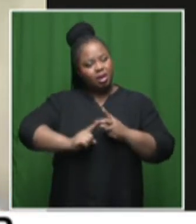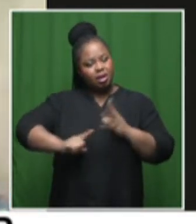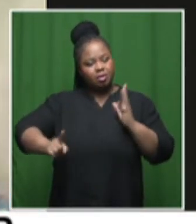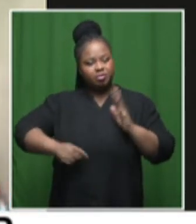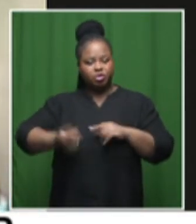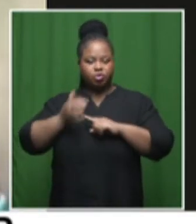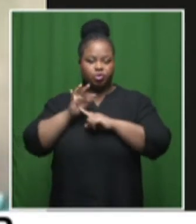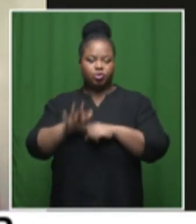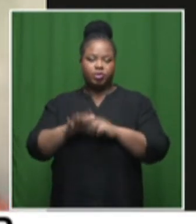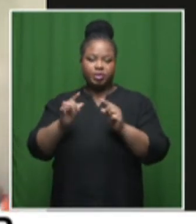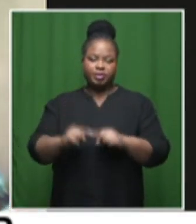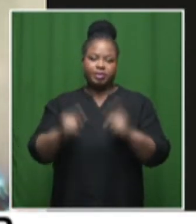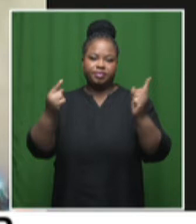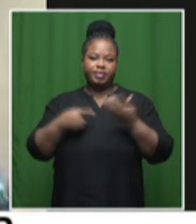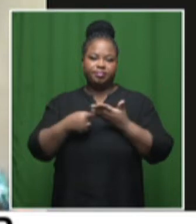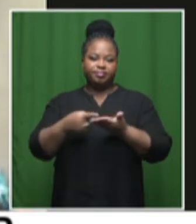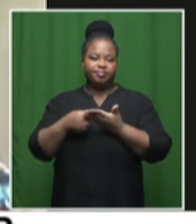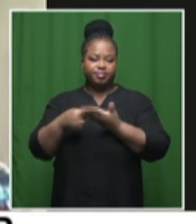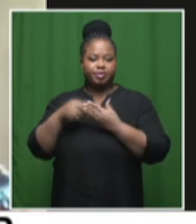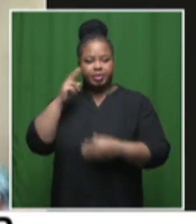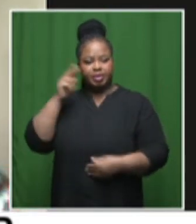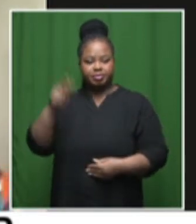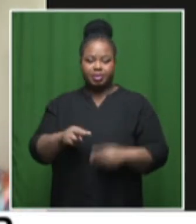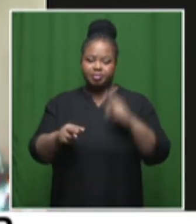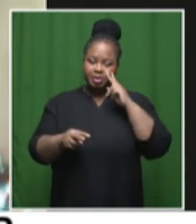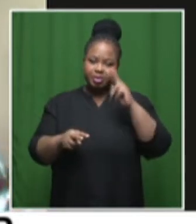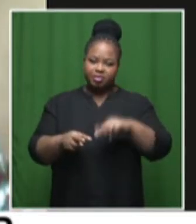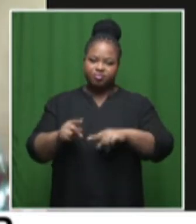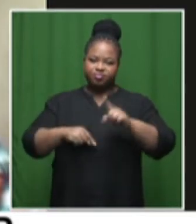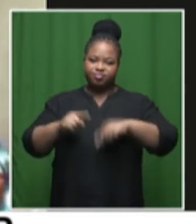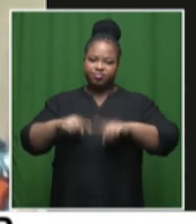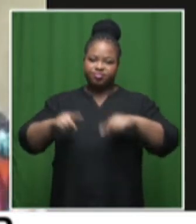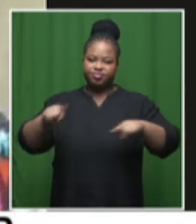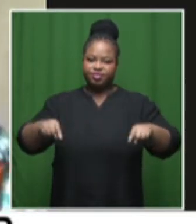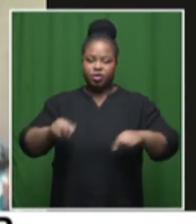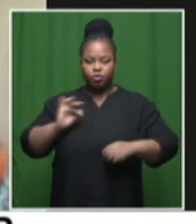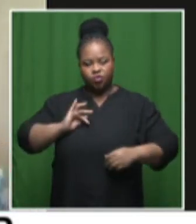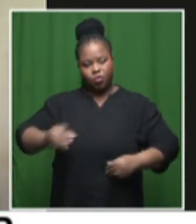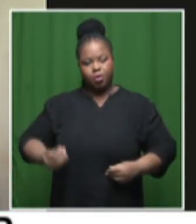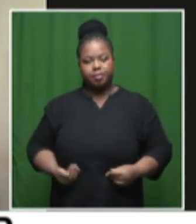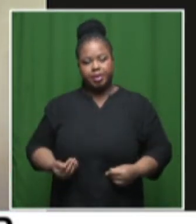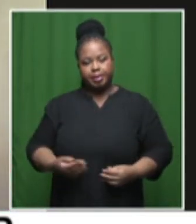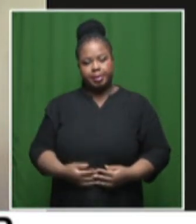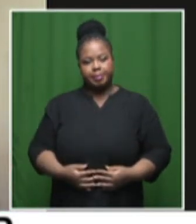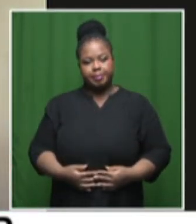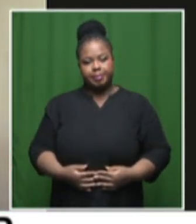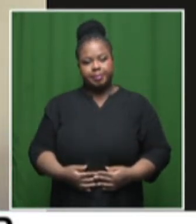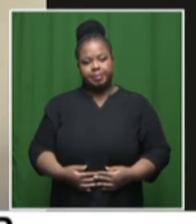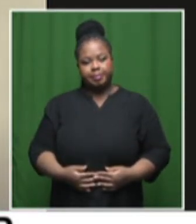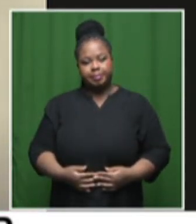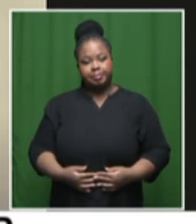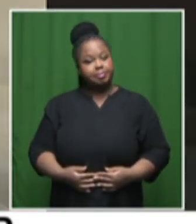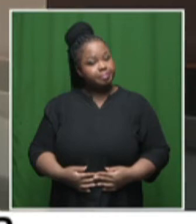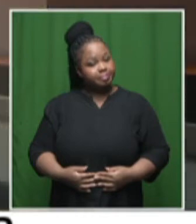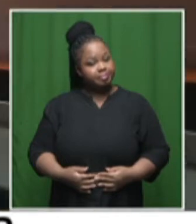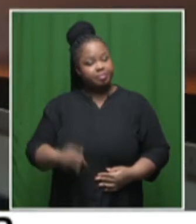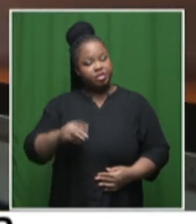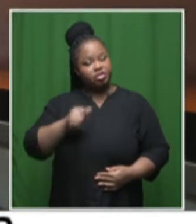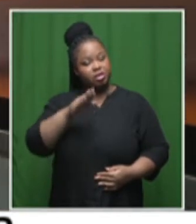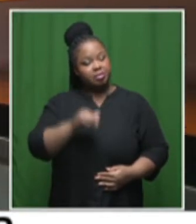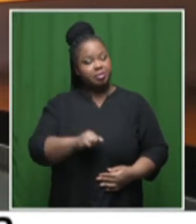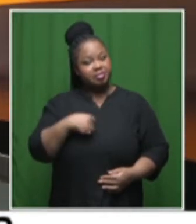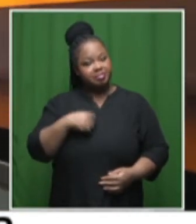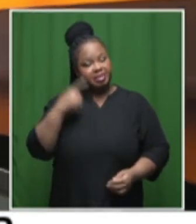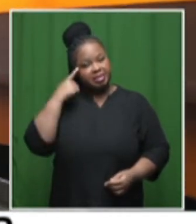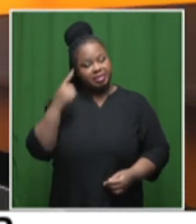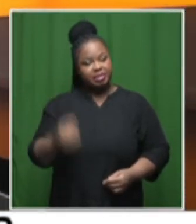reflects different conversations and perspectives in the conversation of woman and being woman. Well, Masechaba, I'm guessing that